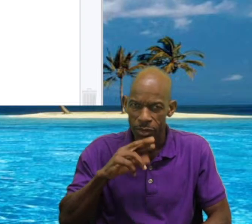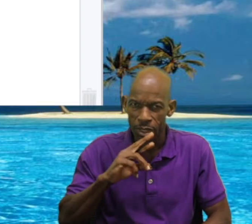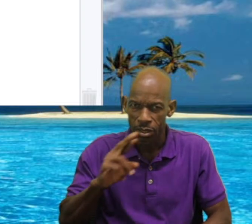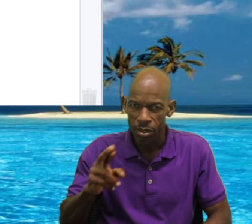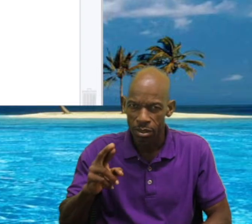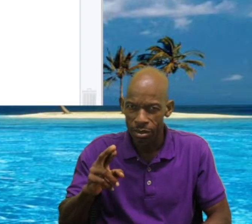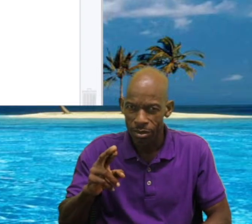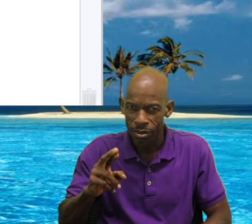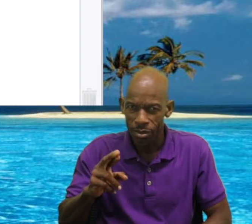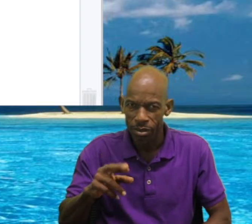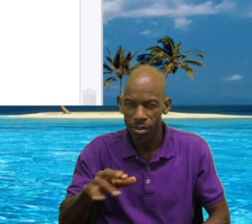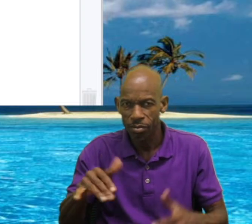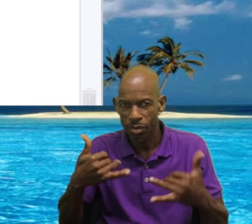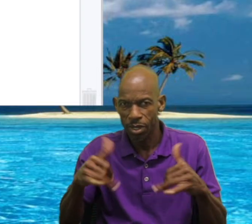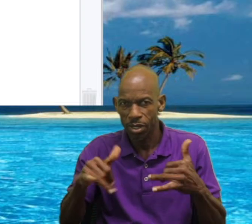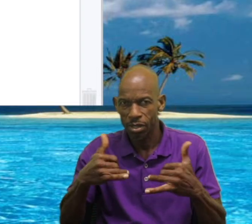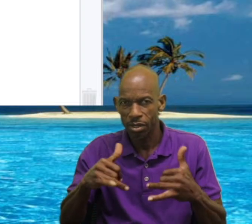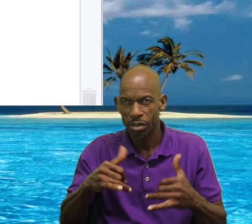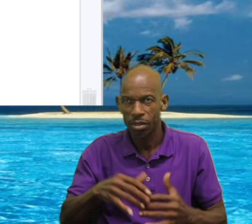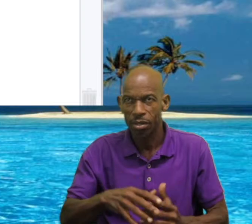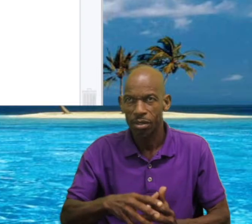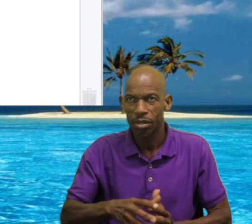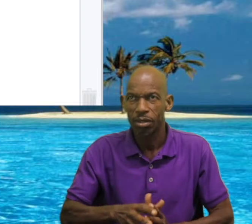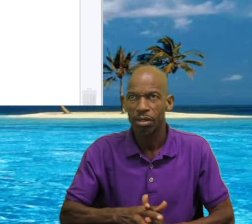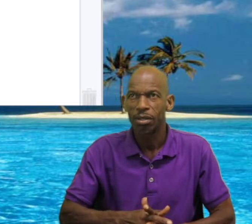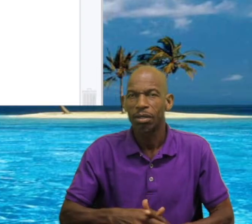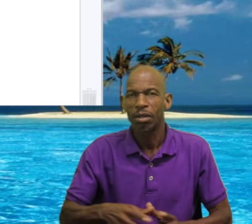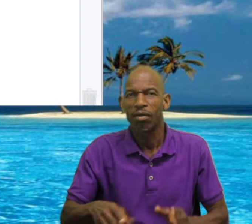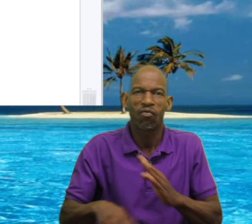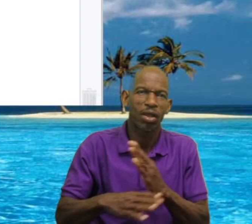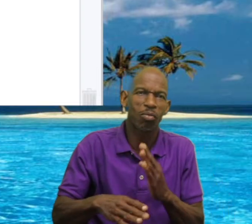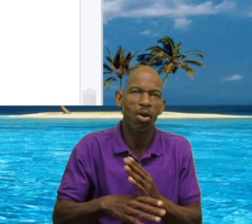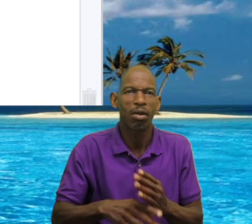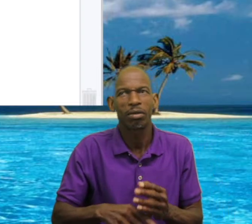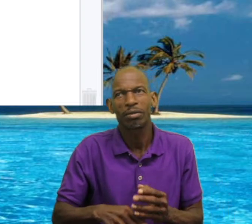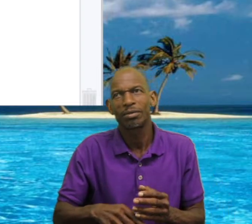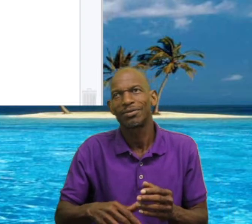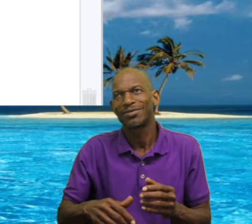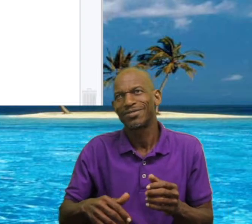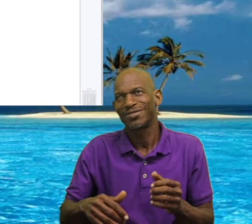are playing football.